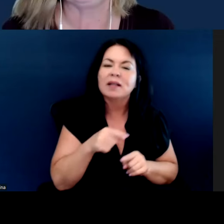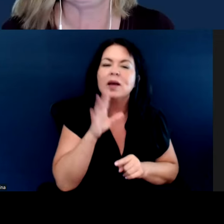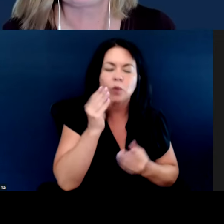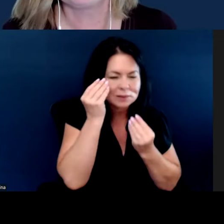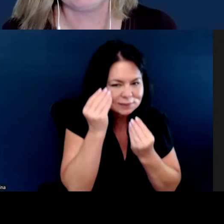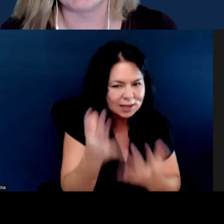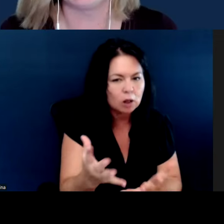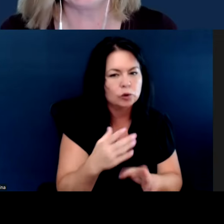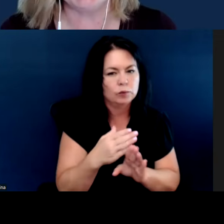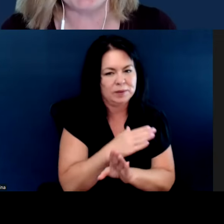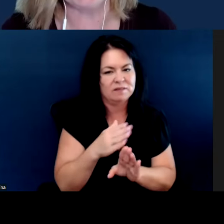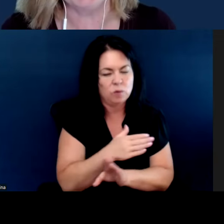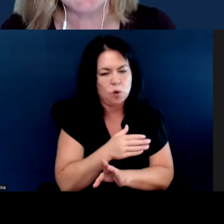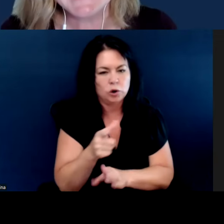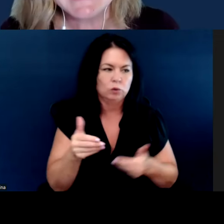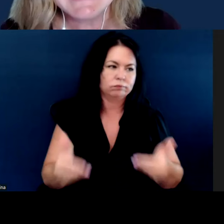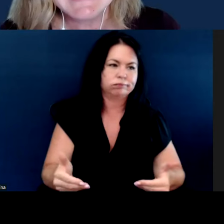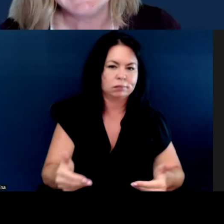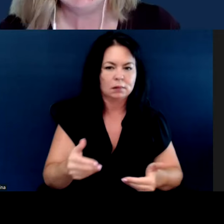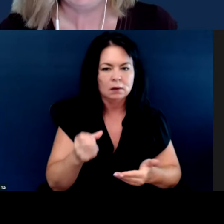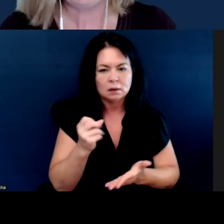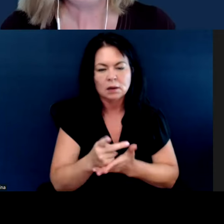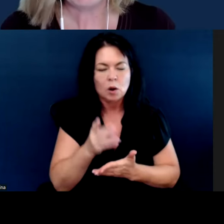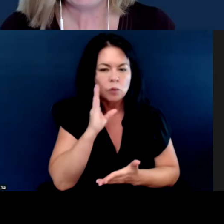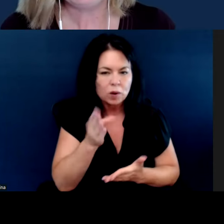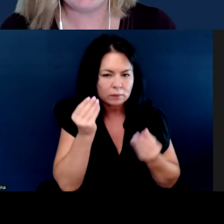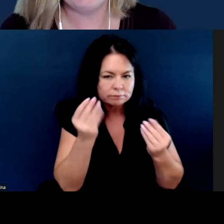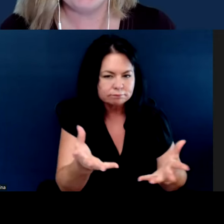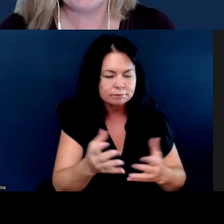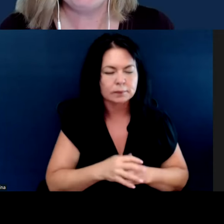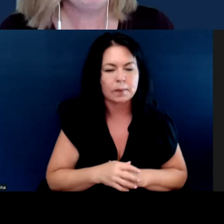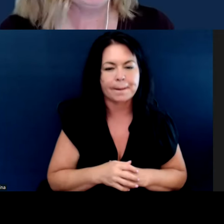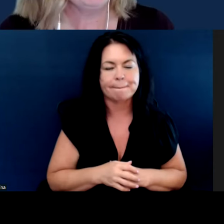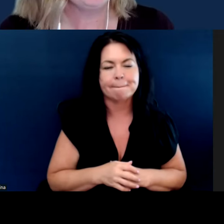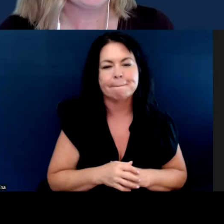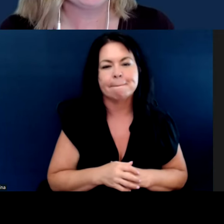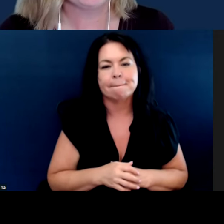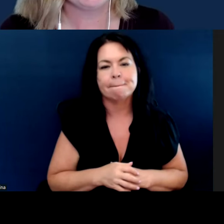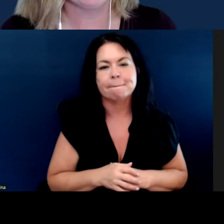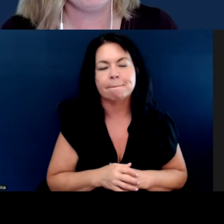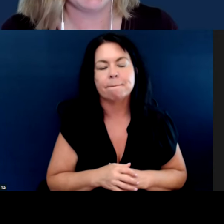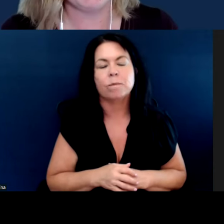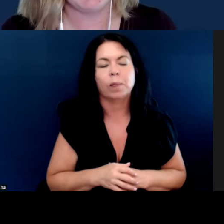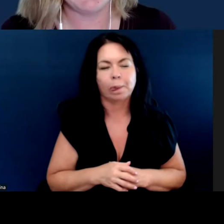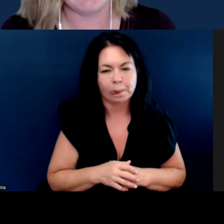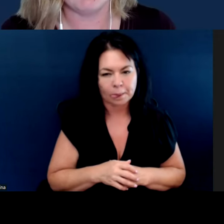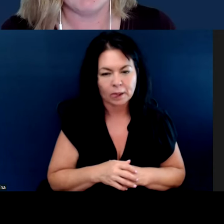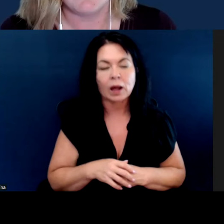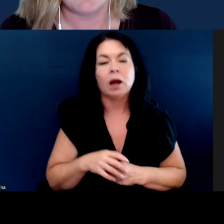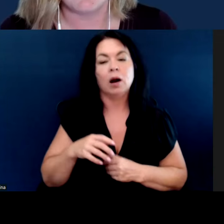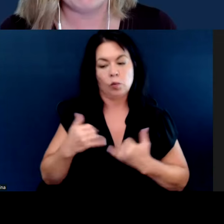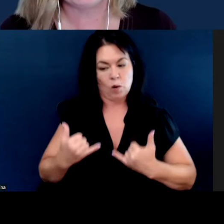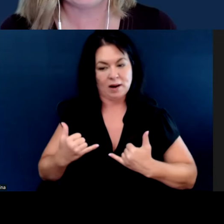pocket, or out of network. And although you're going to be billed through your Advantage plan